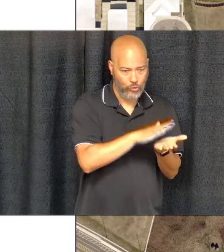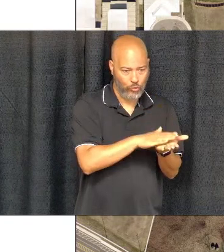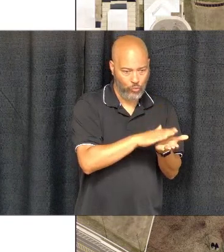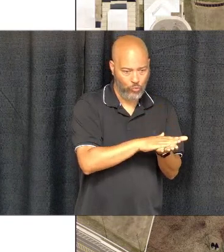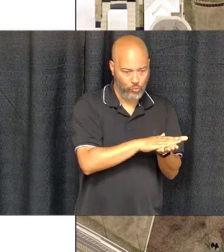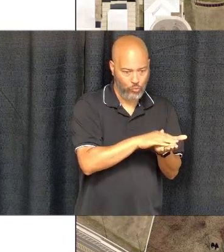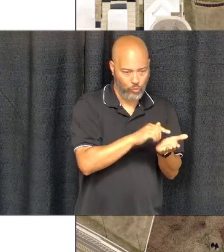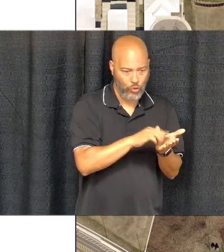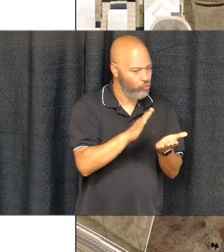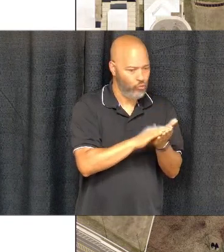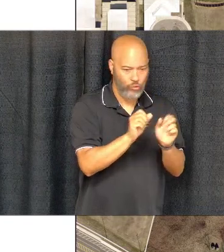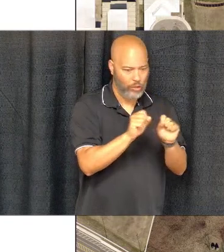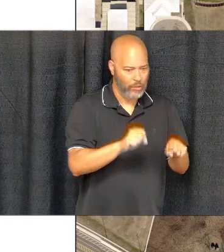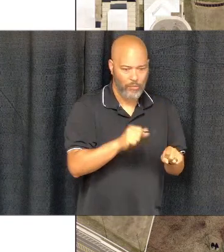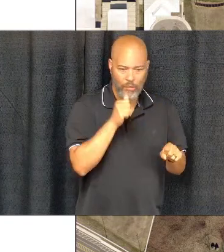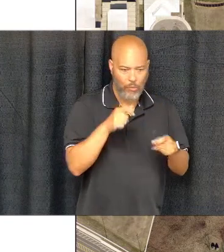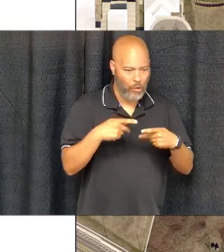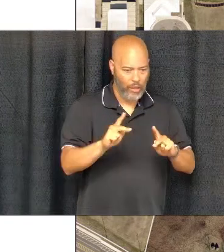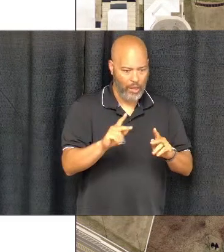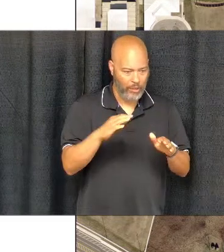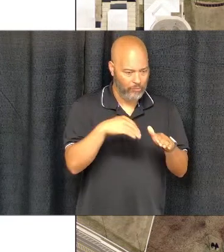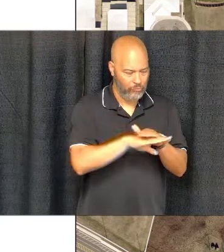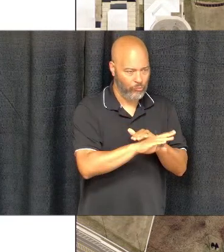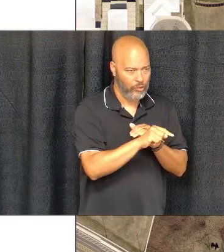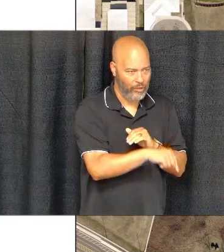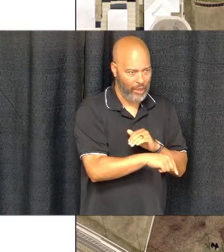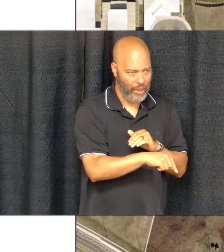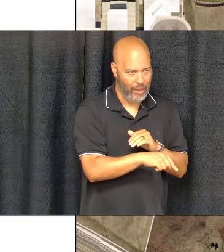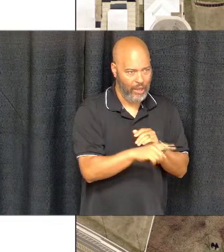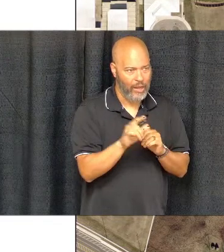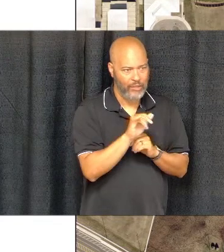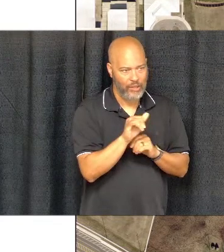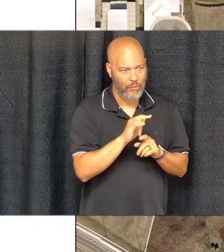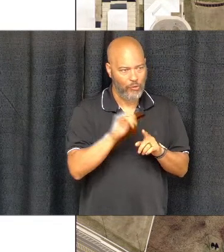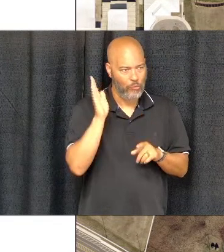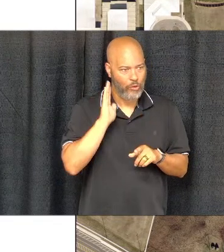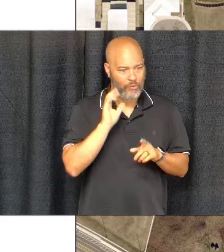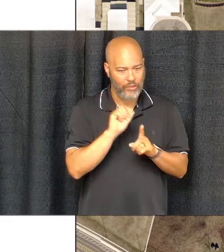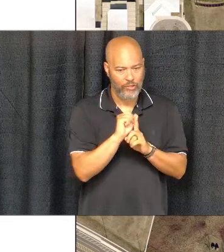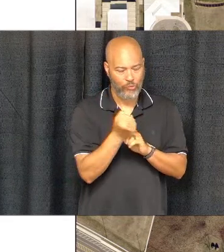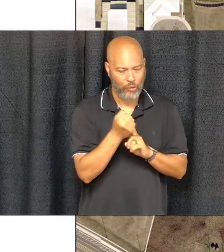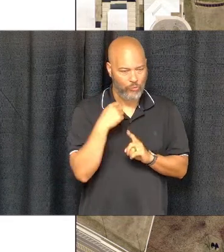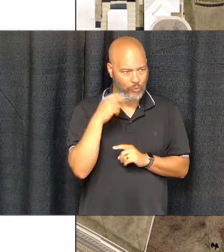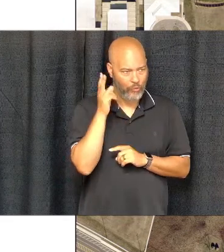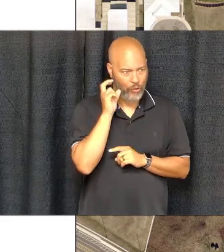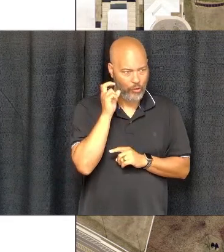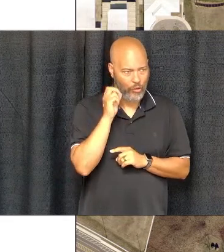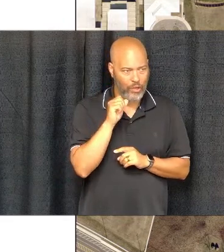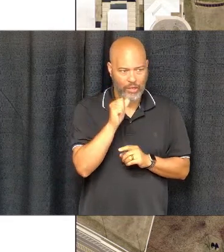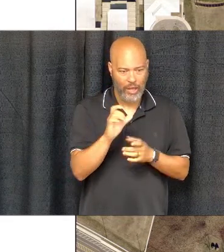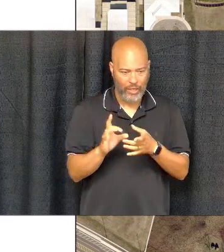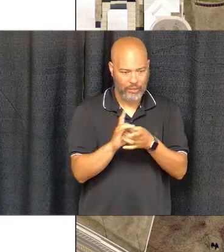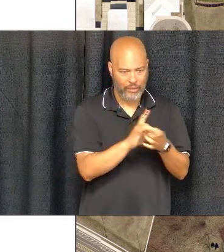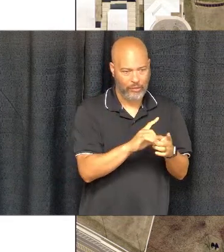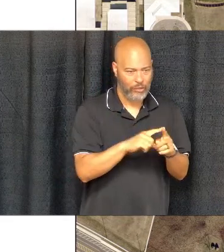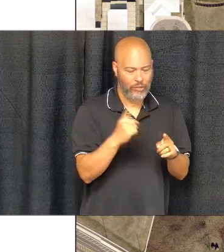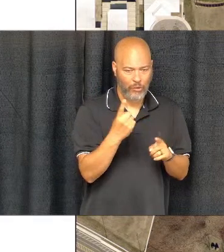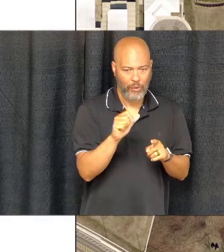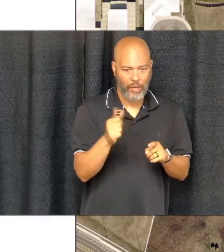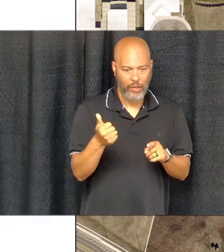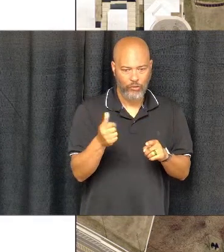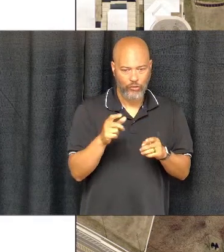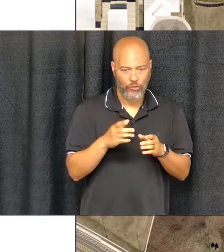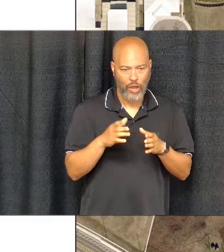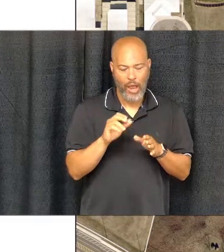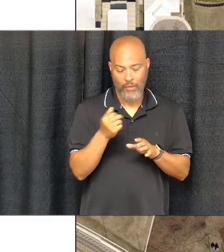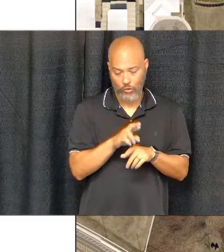school system will not grant them access to this, very similar to the previous case we just heard of, and not tying to someone else's driveway.